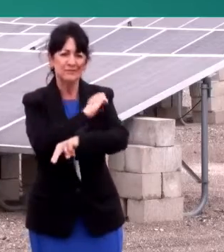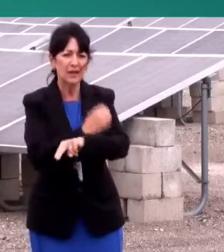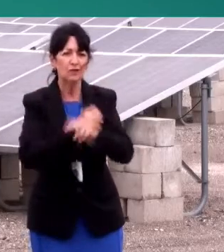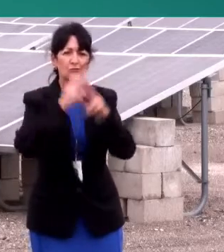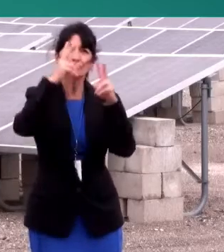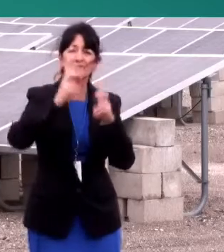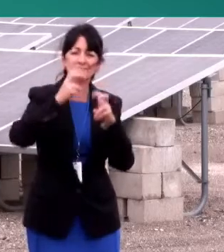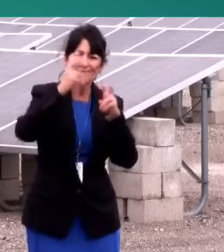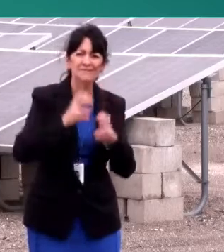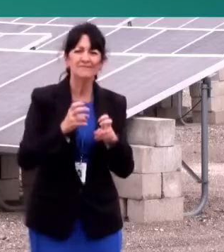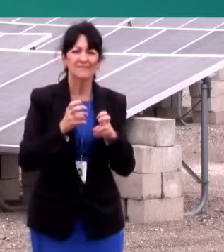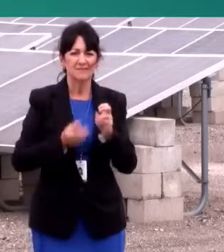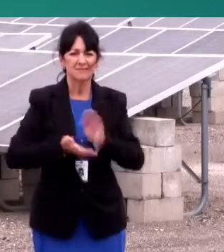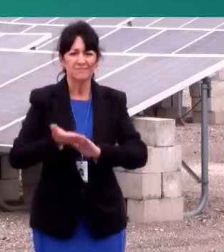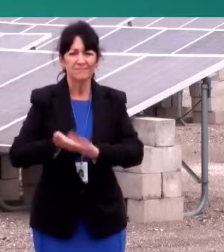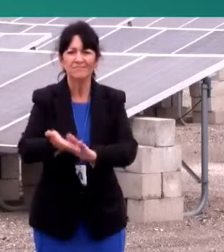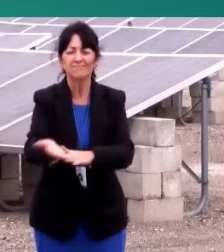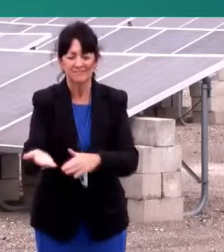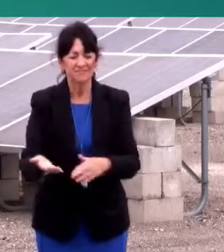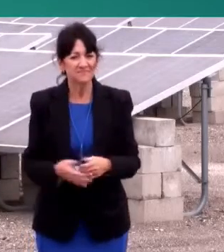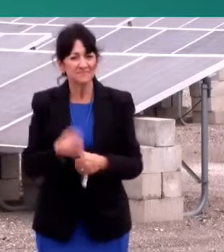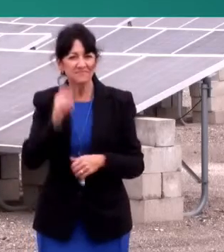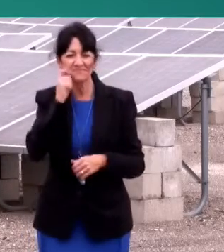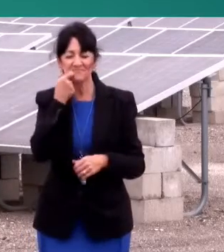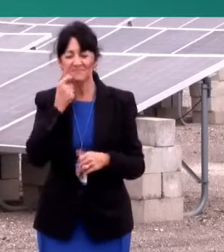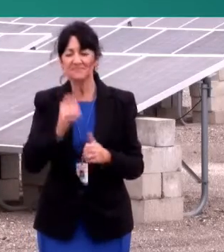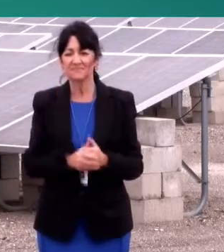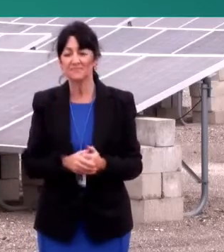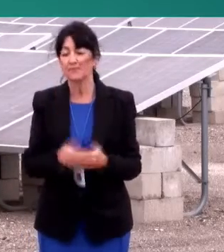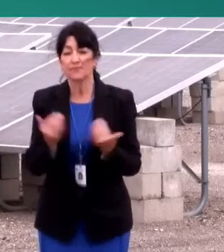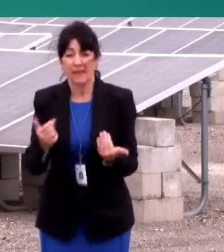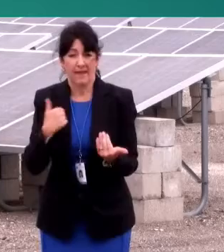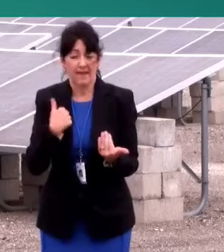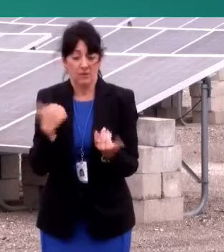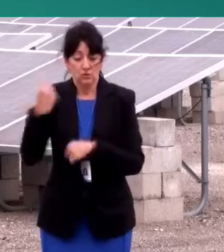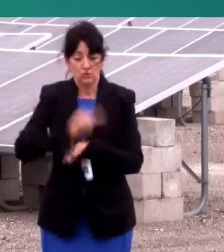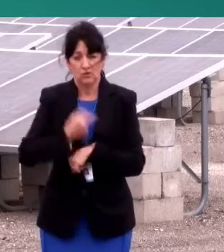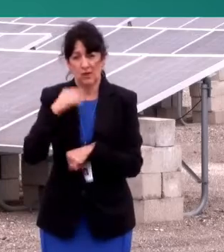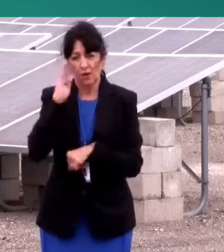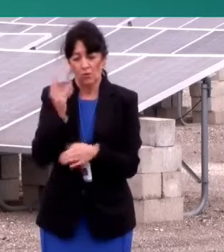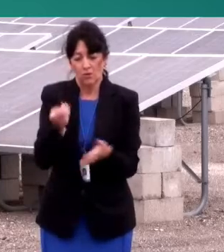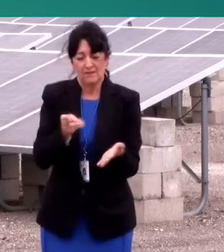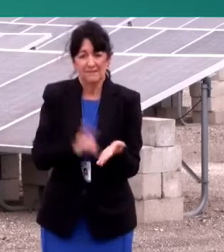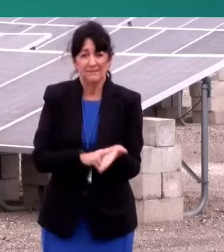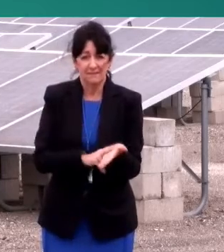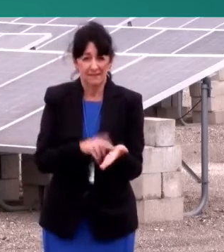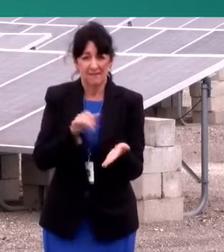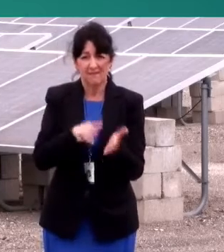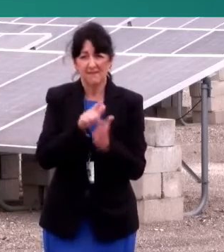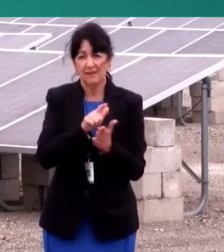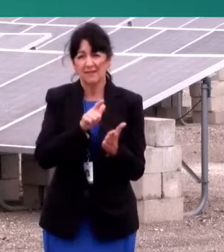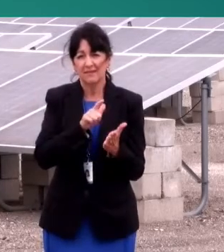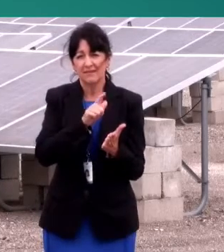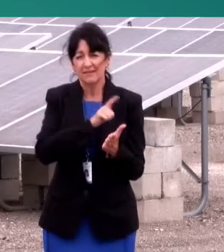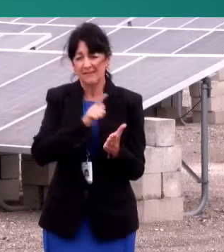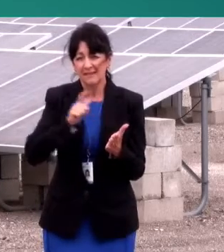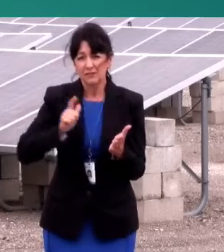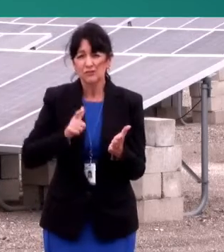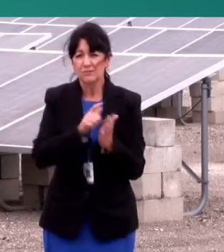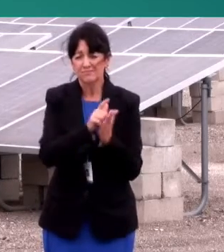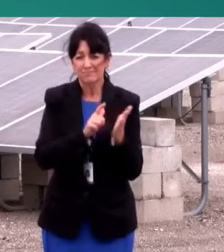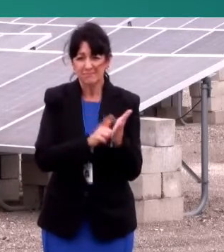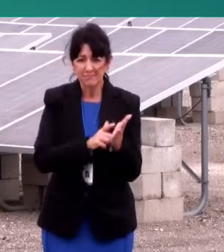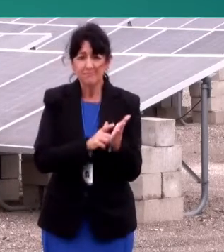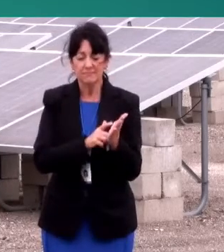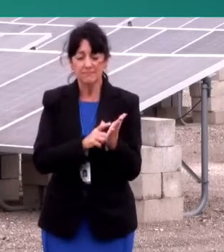a piece of legislation, finishing off the great work of many of the people standing behind me, those standing in front of me,